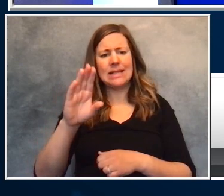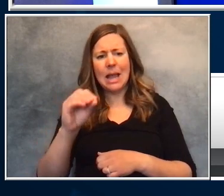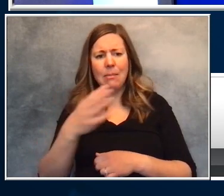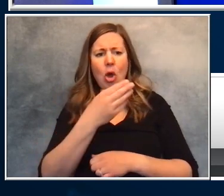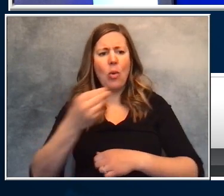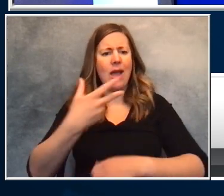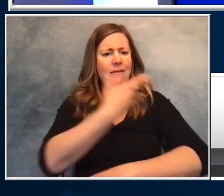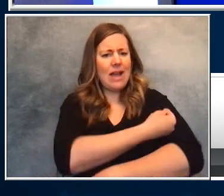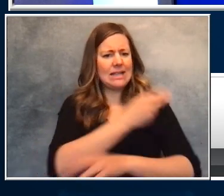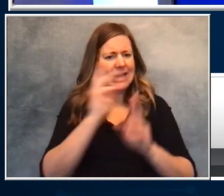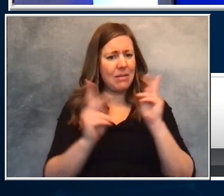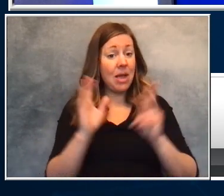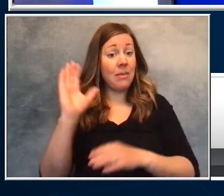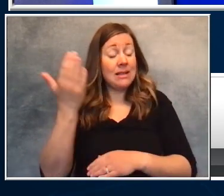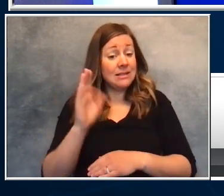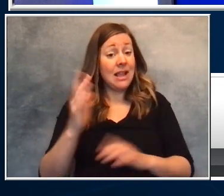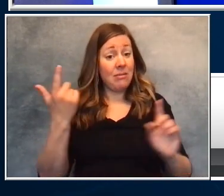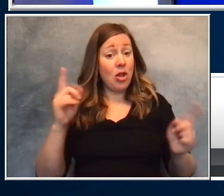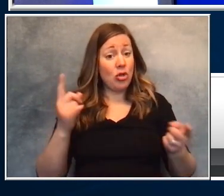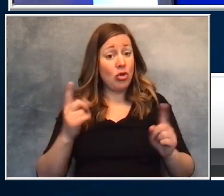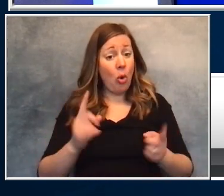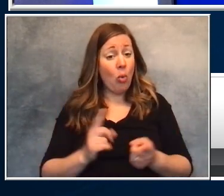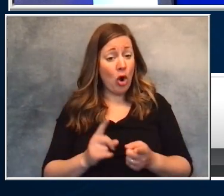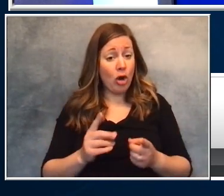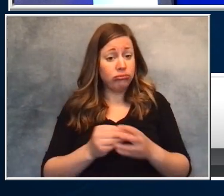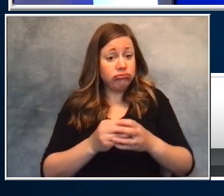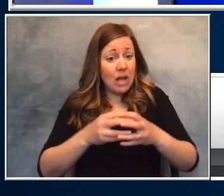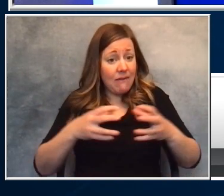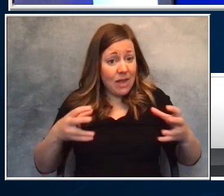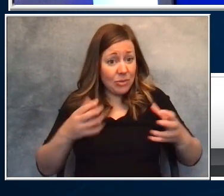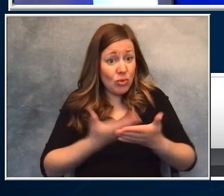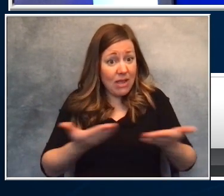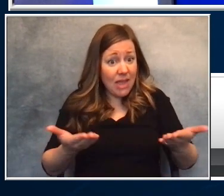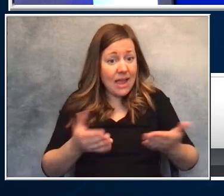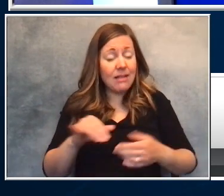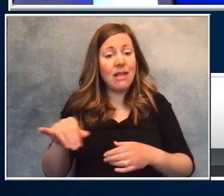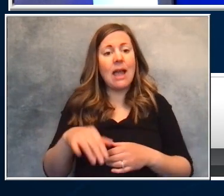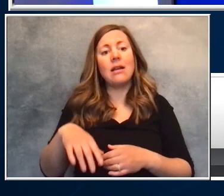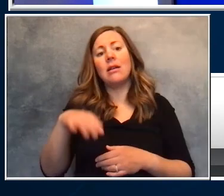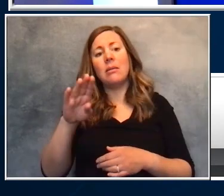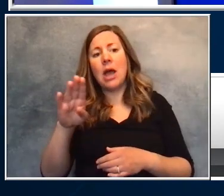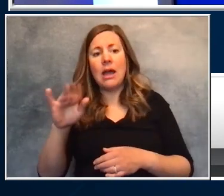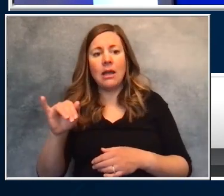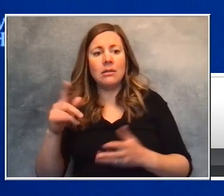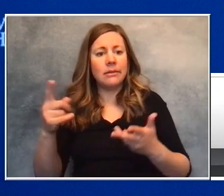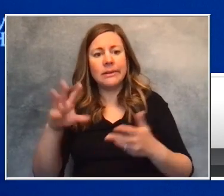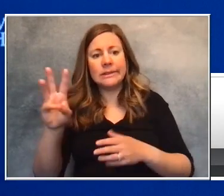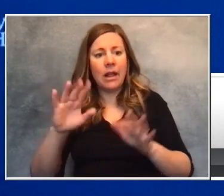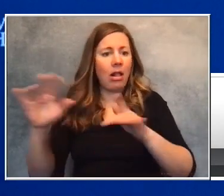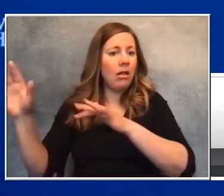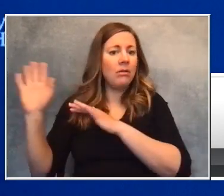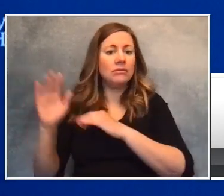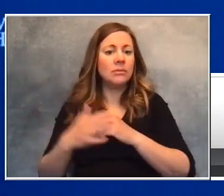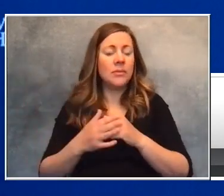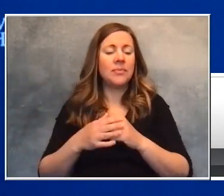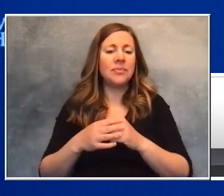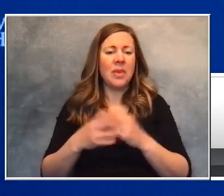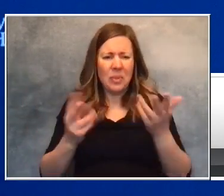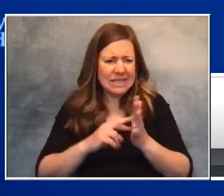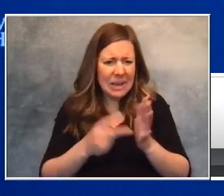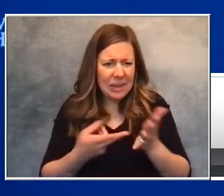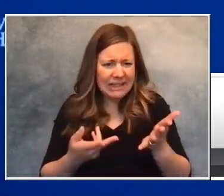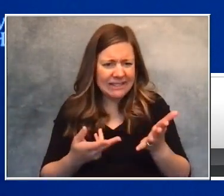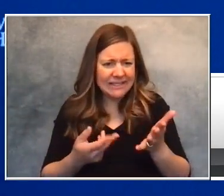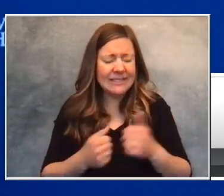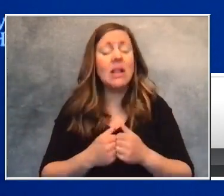lower certain inflammatory biomarkers like IL-6 and MCP1. Okay, Hawk, what's this mean? You know, this was a very small study published